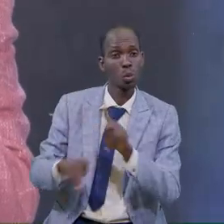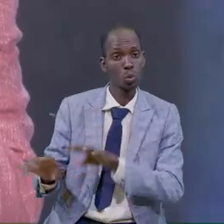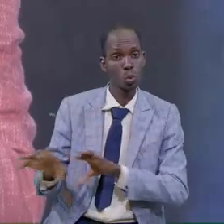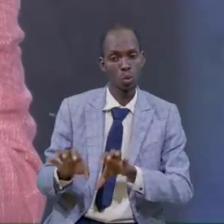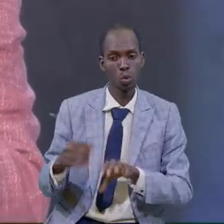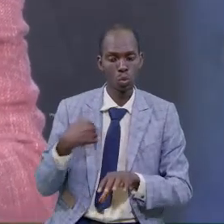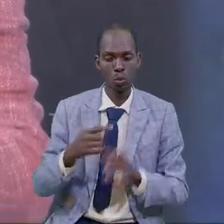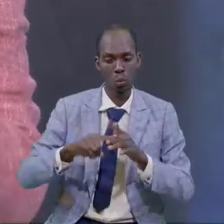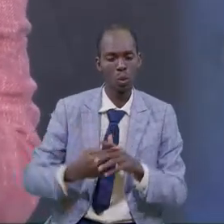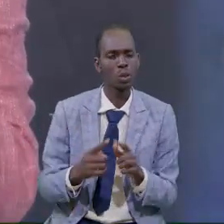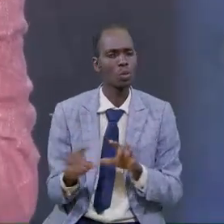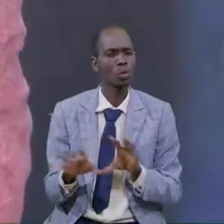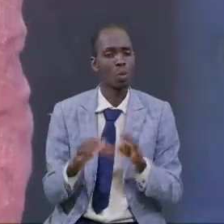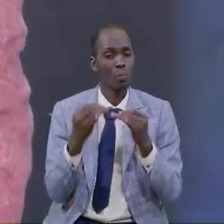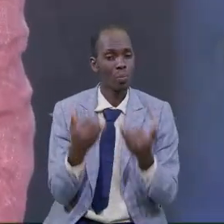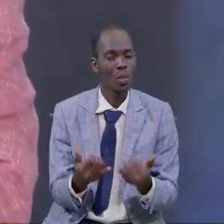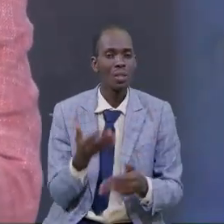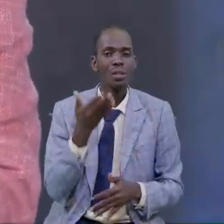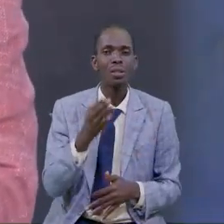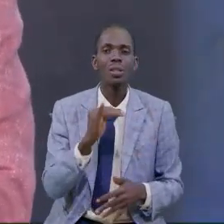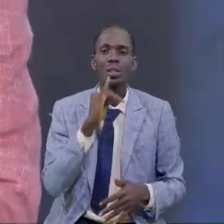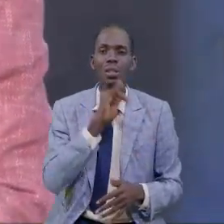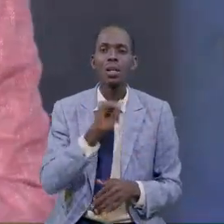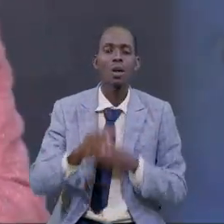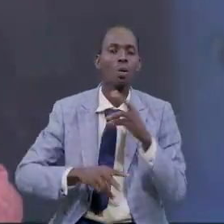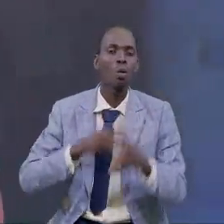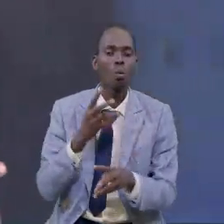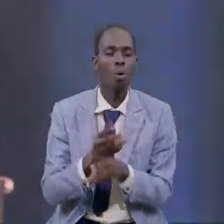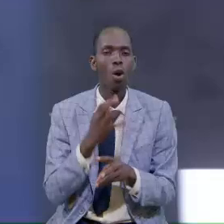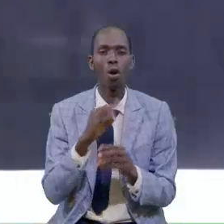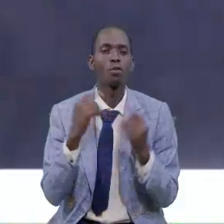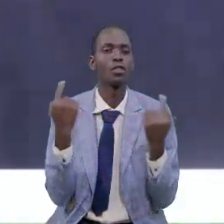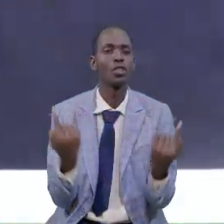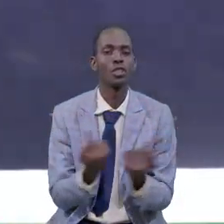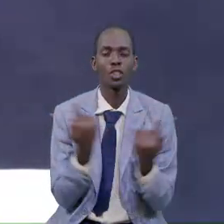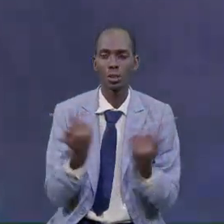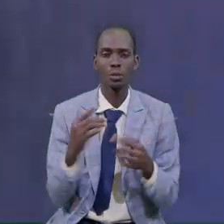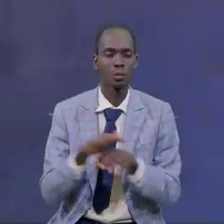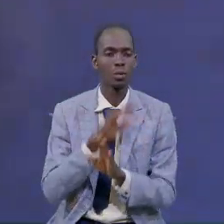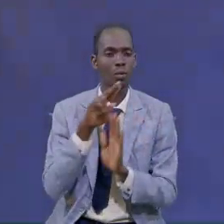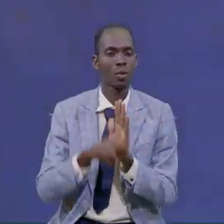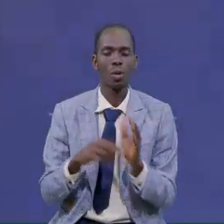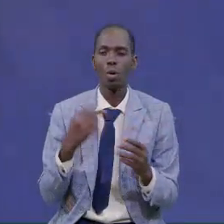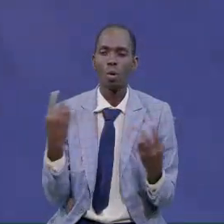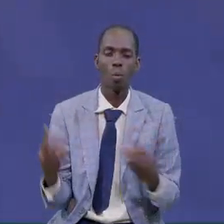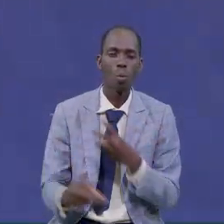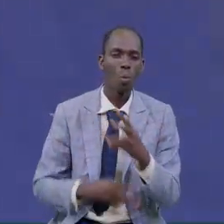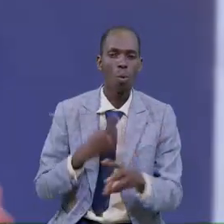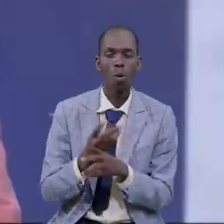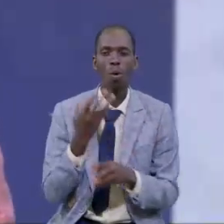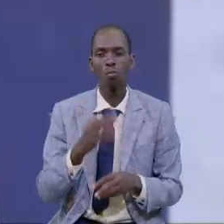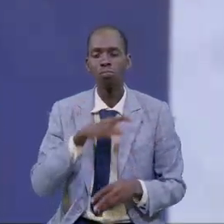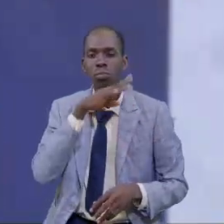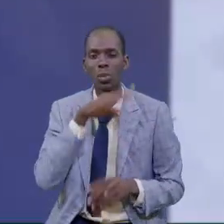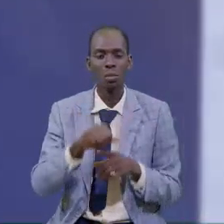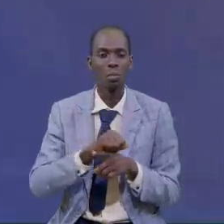of crime, a world of sinfulness, a world of transgression, a world of mediocrity that